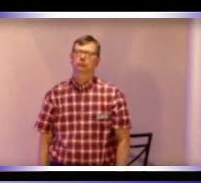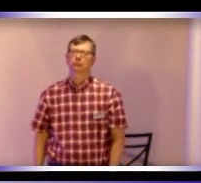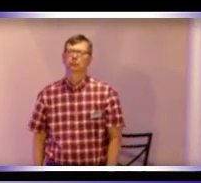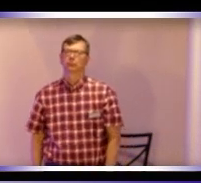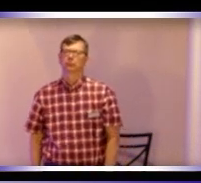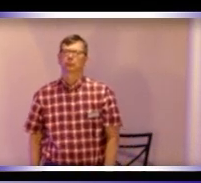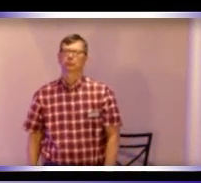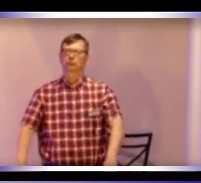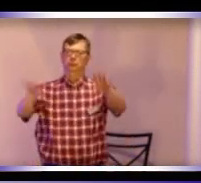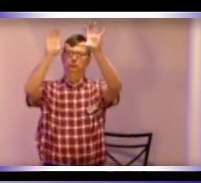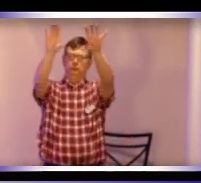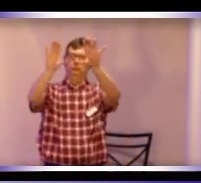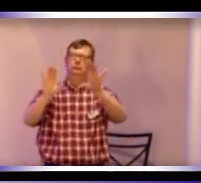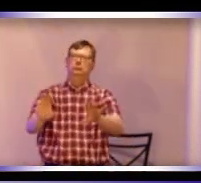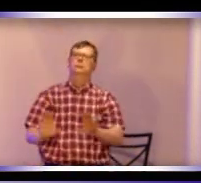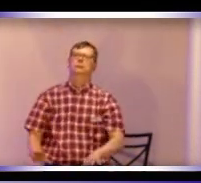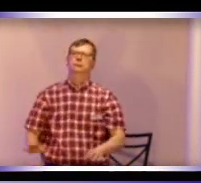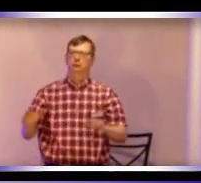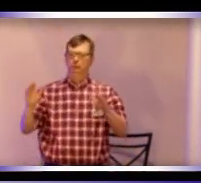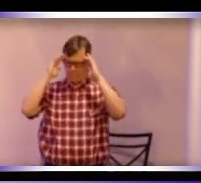a greater community